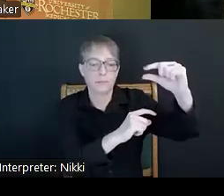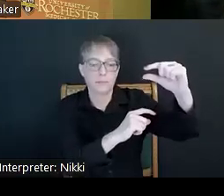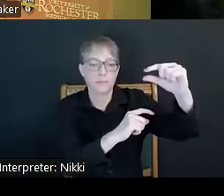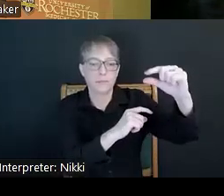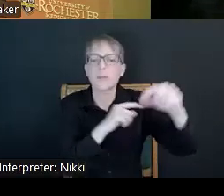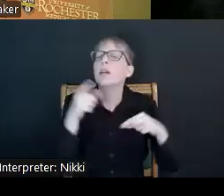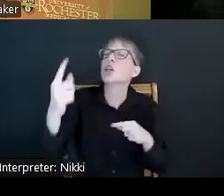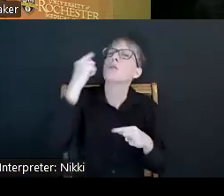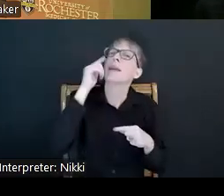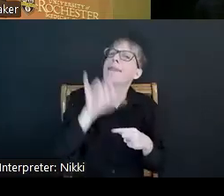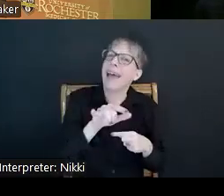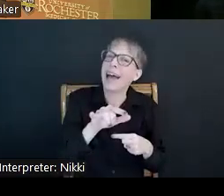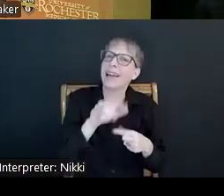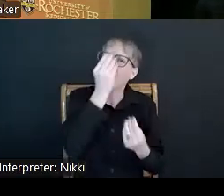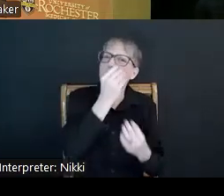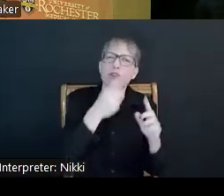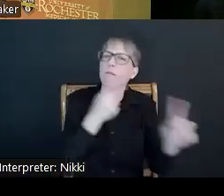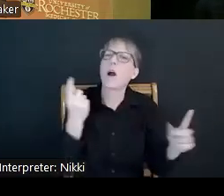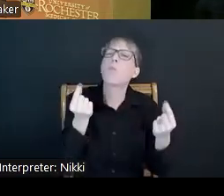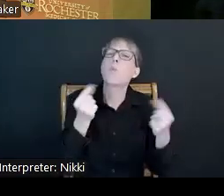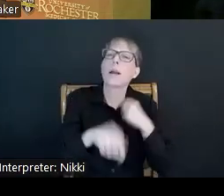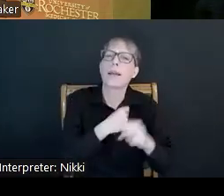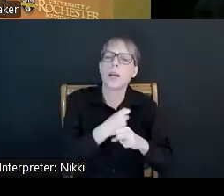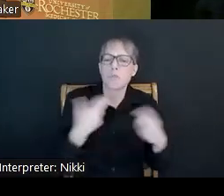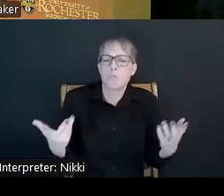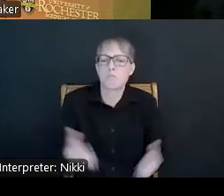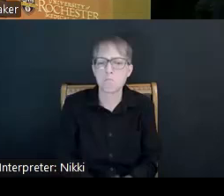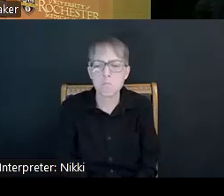is from? What year might this be from?